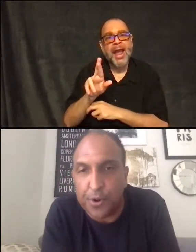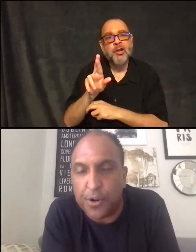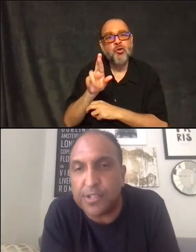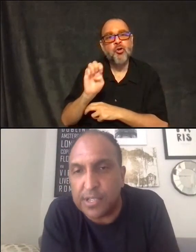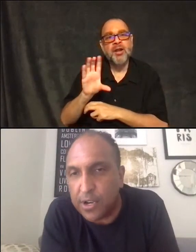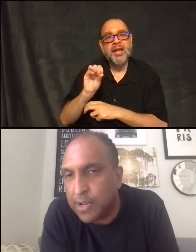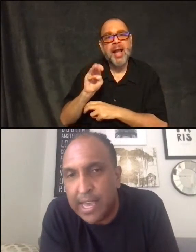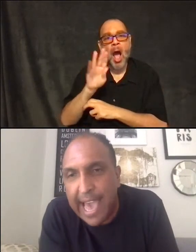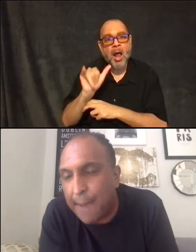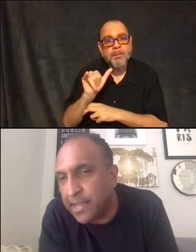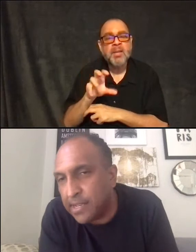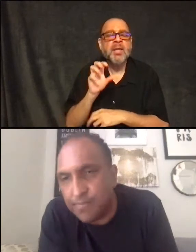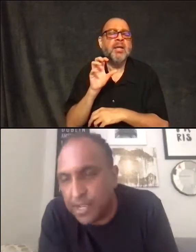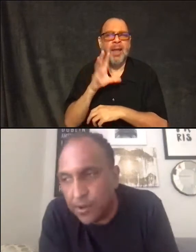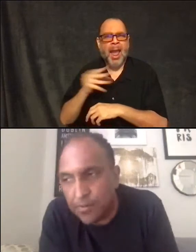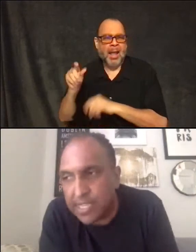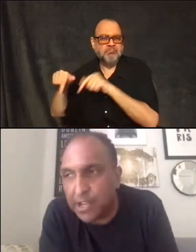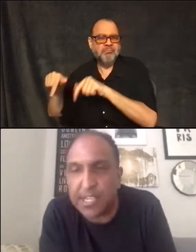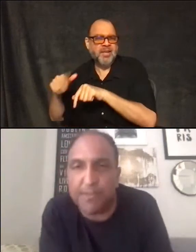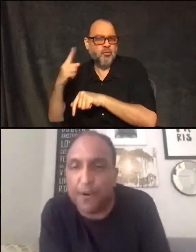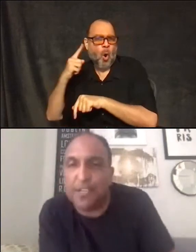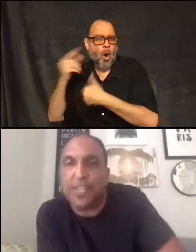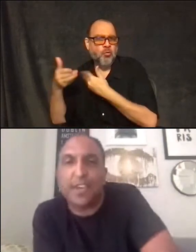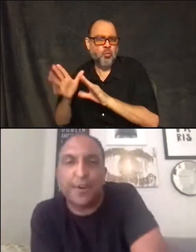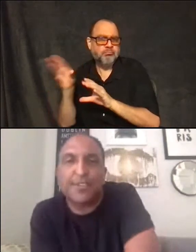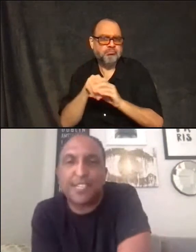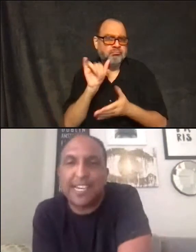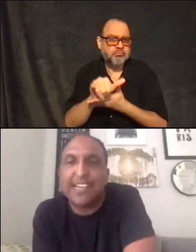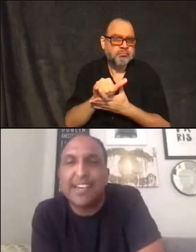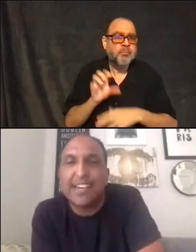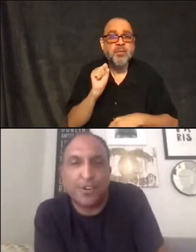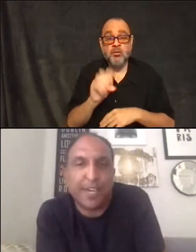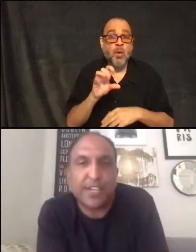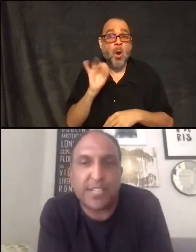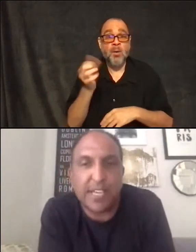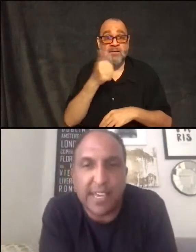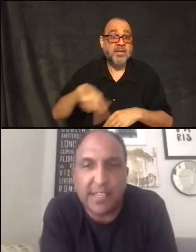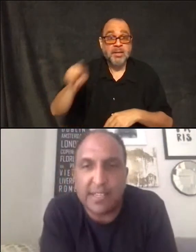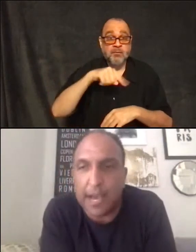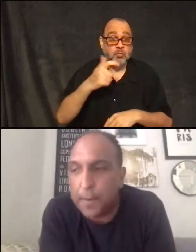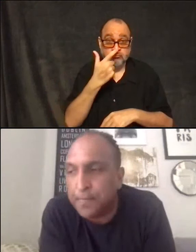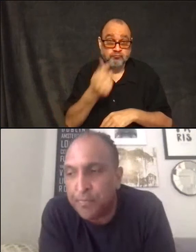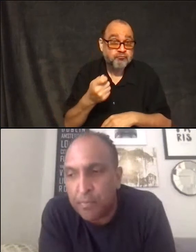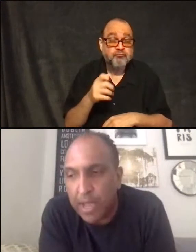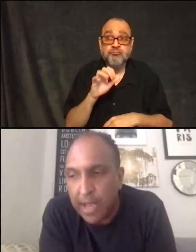creatorpreneurs, and so happy to tell you some of the folks that we think are interesting. think we're doing interesting